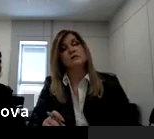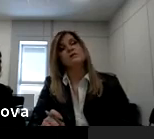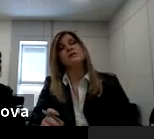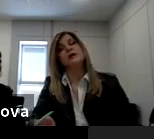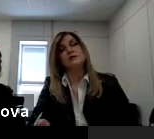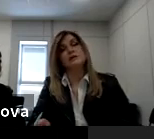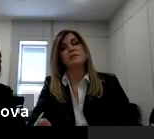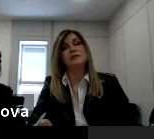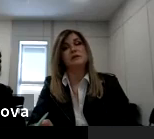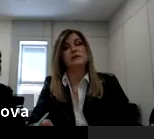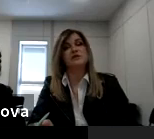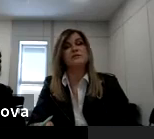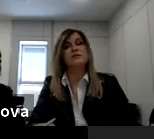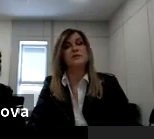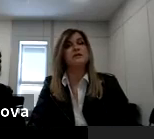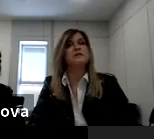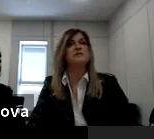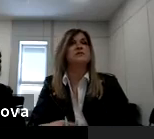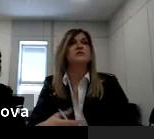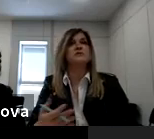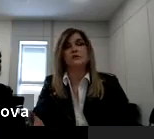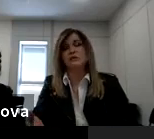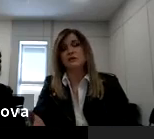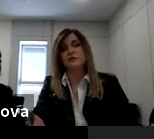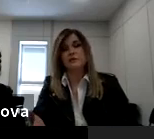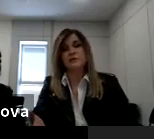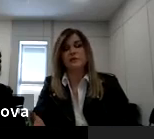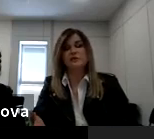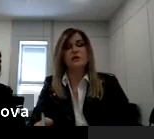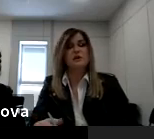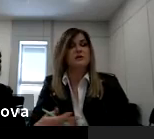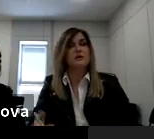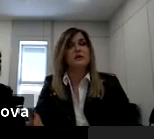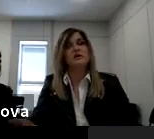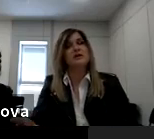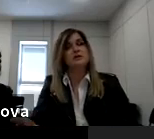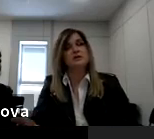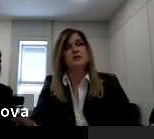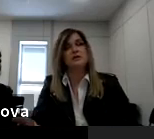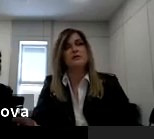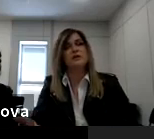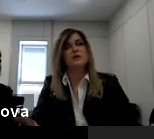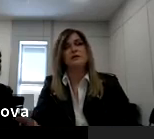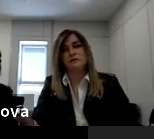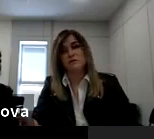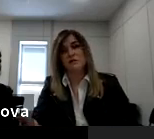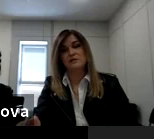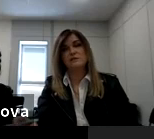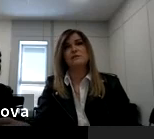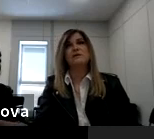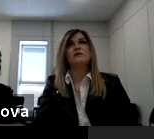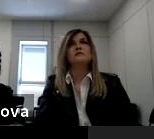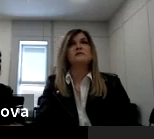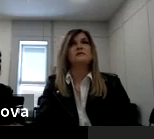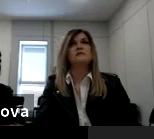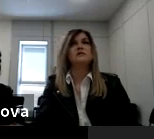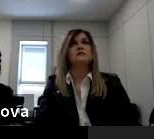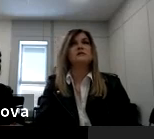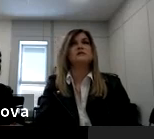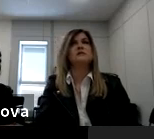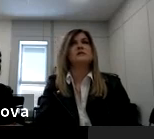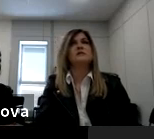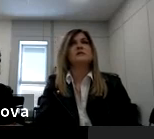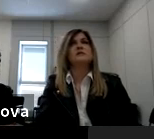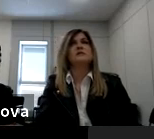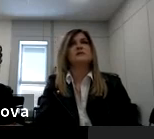And also it has the built-in adjustment mechanism. So the same as with Edge, you can adjust the luminaire on site. So this